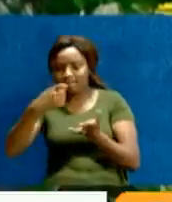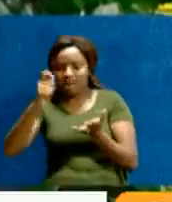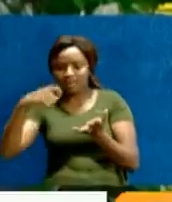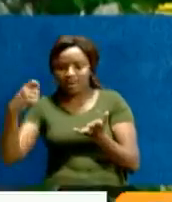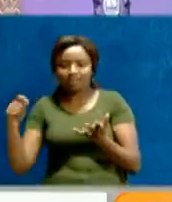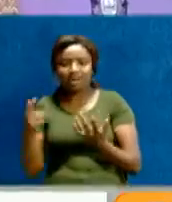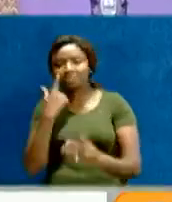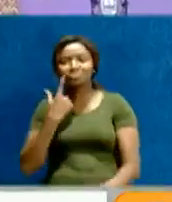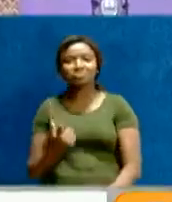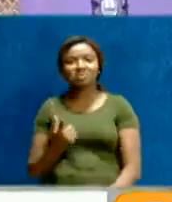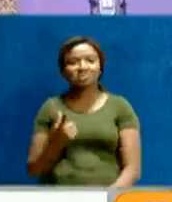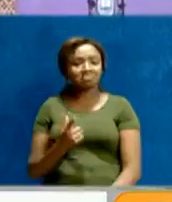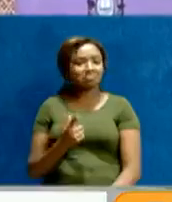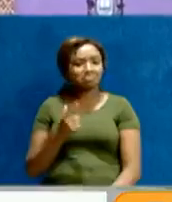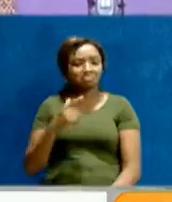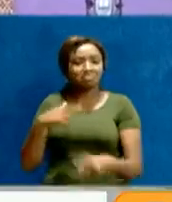they stayed home for long.